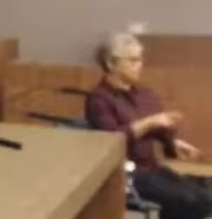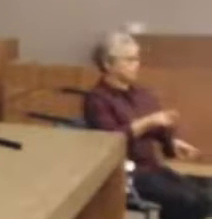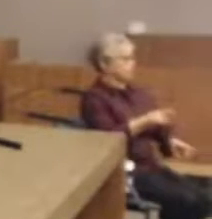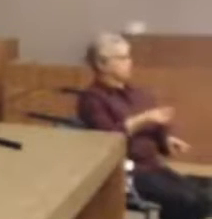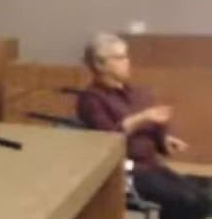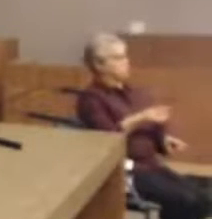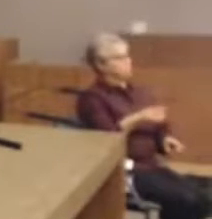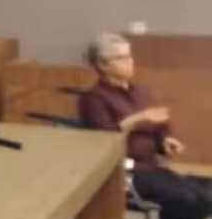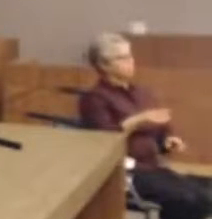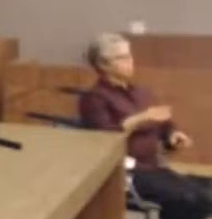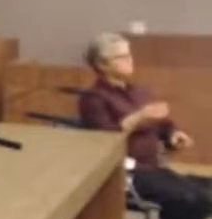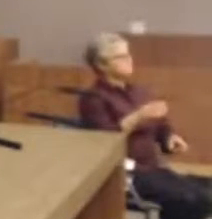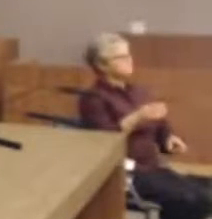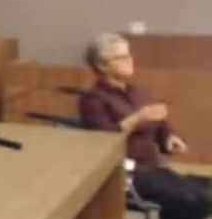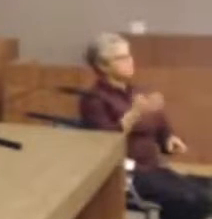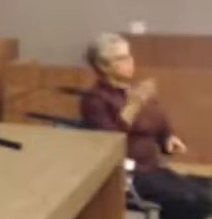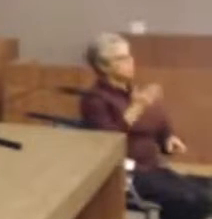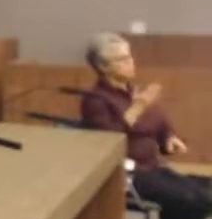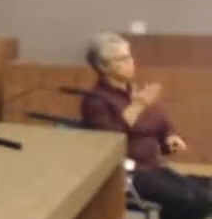here.